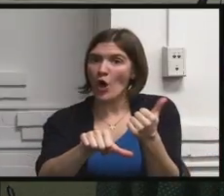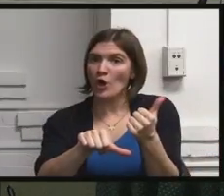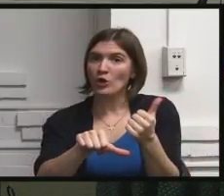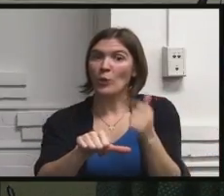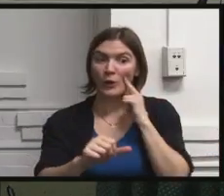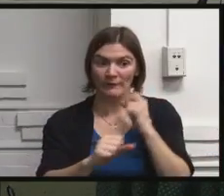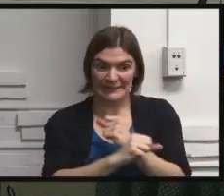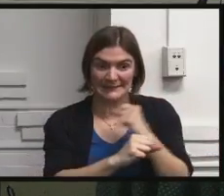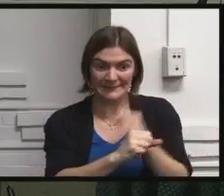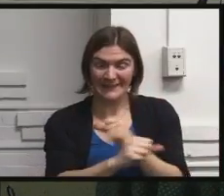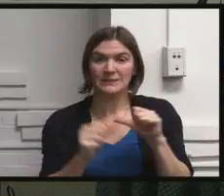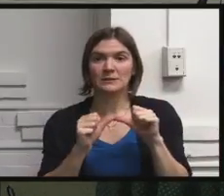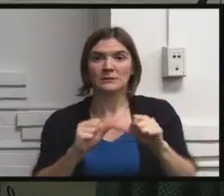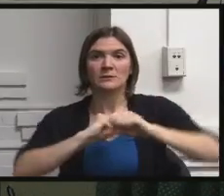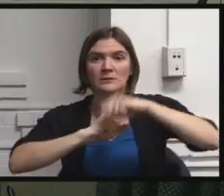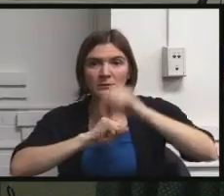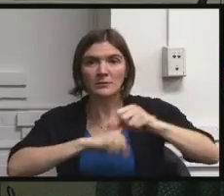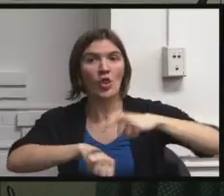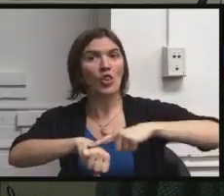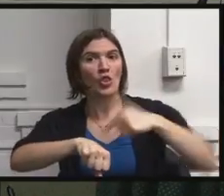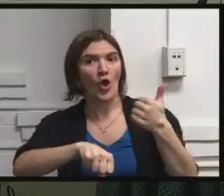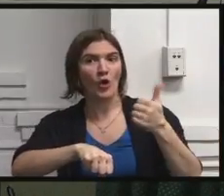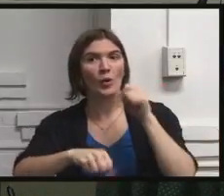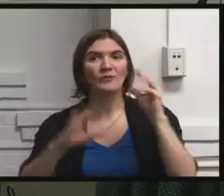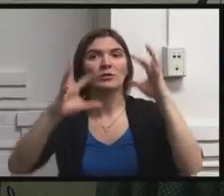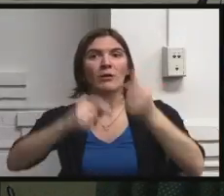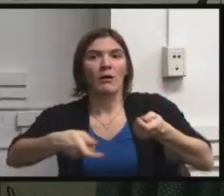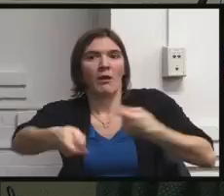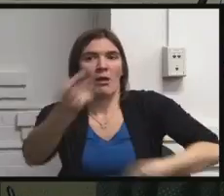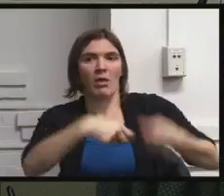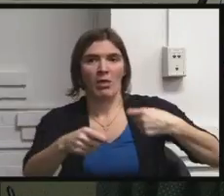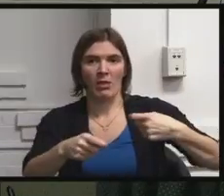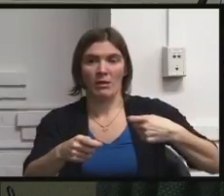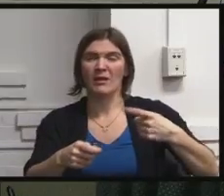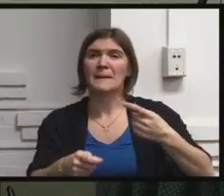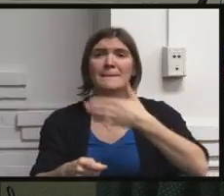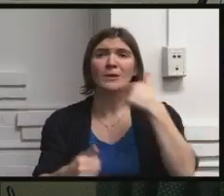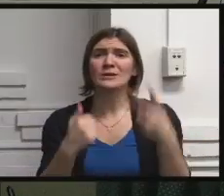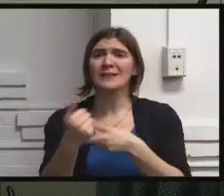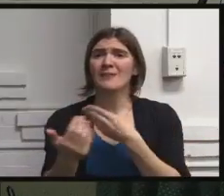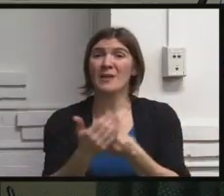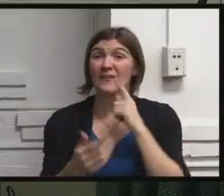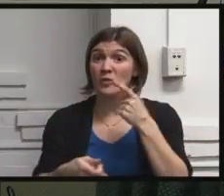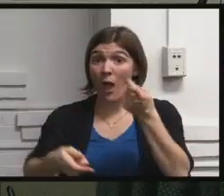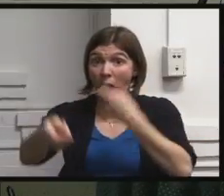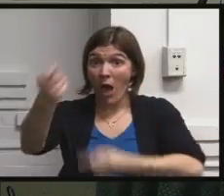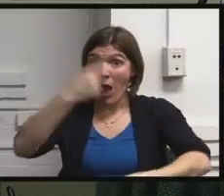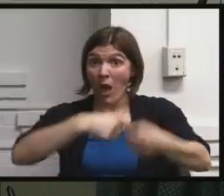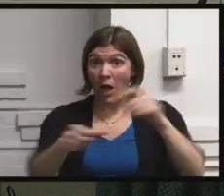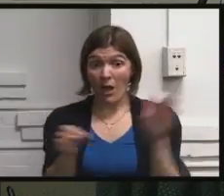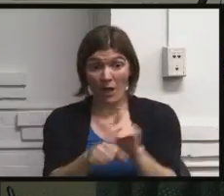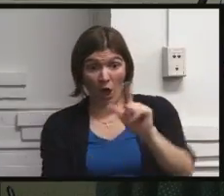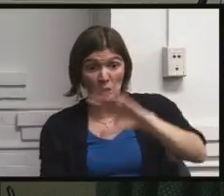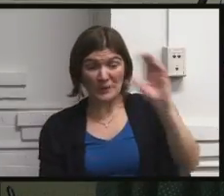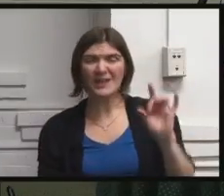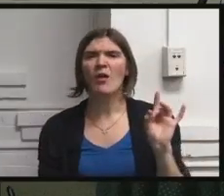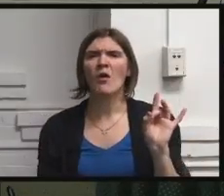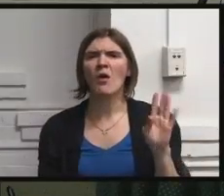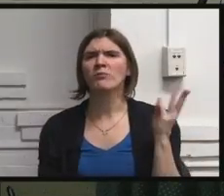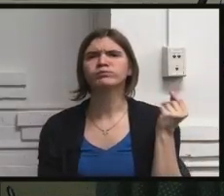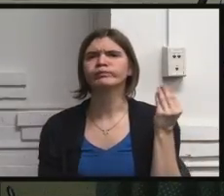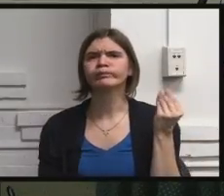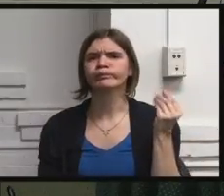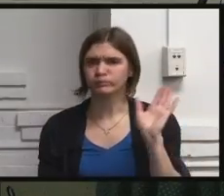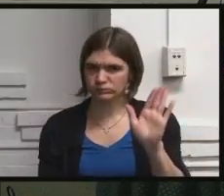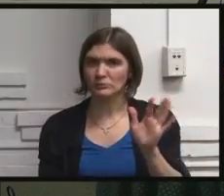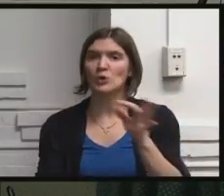maintenance is because we want to extend the life of the existing structure. That's much more cost effective than replacing the entire structure in entirety. So